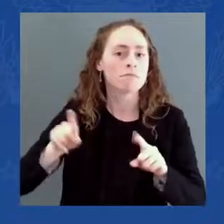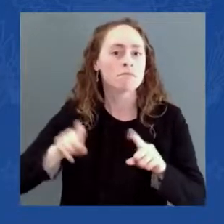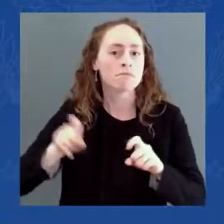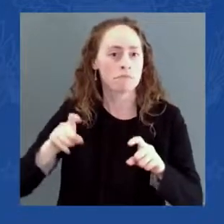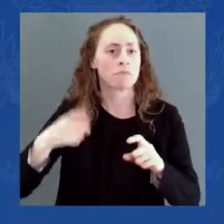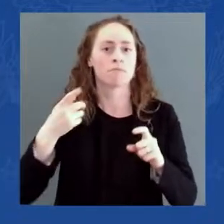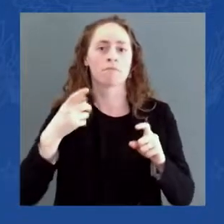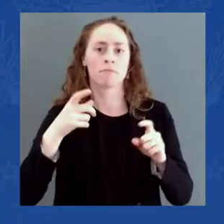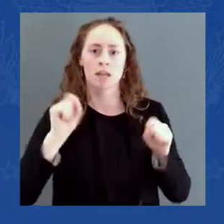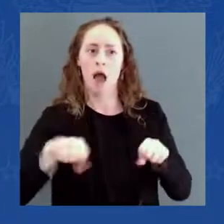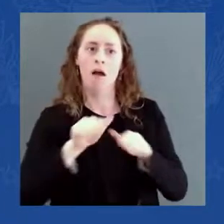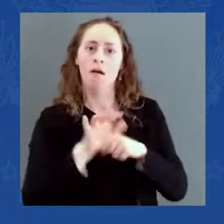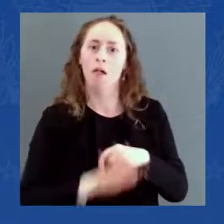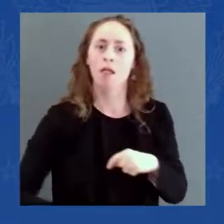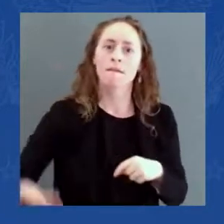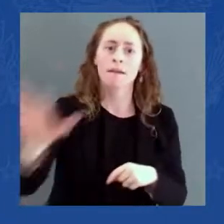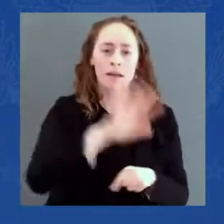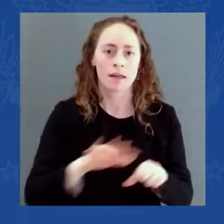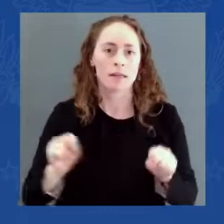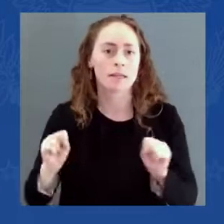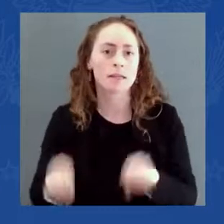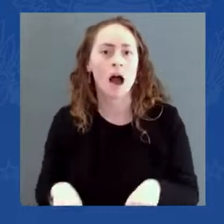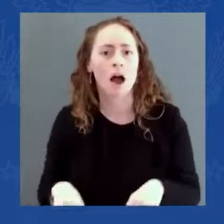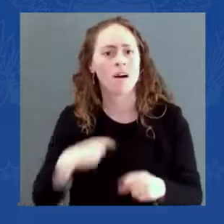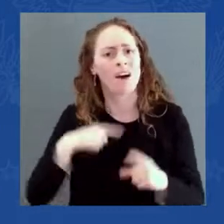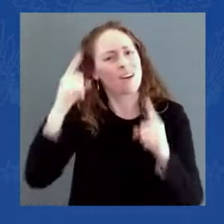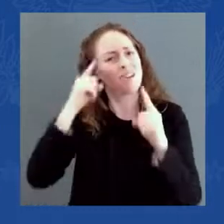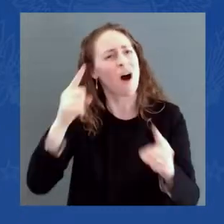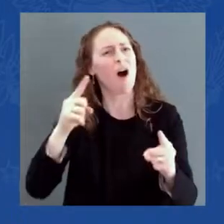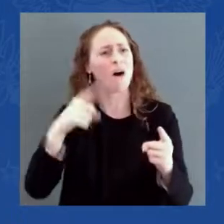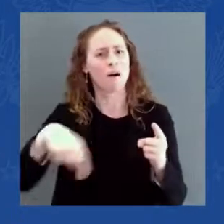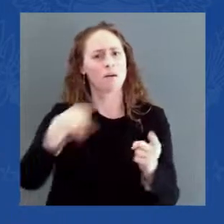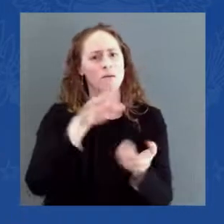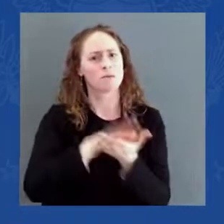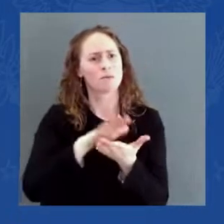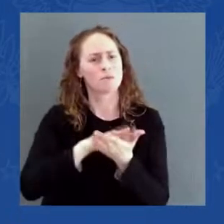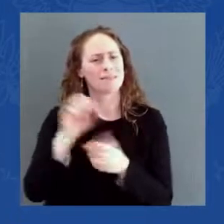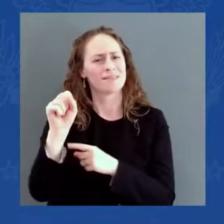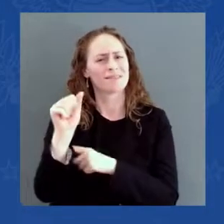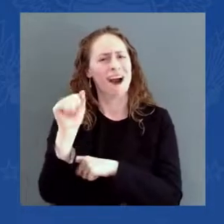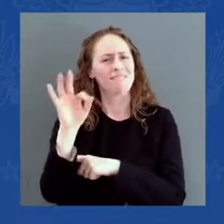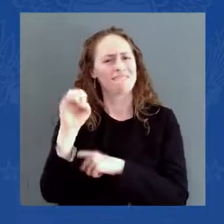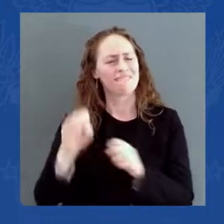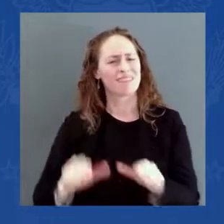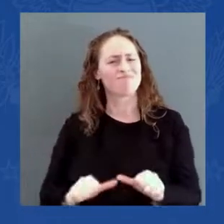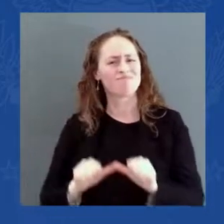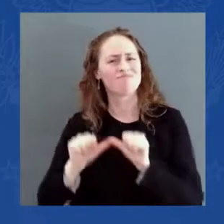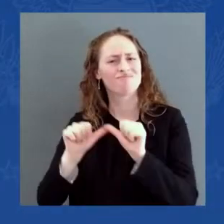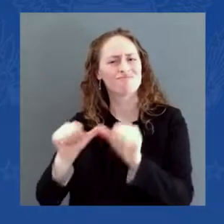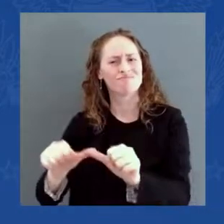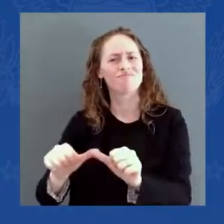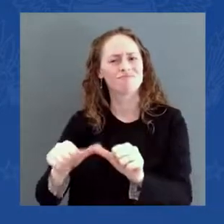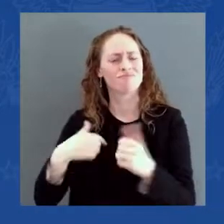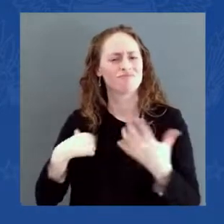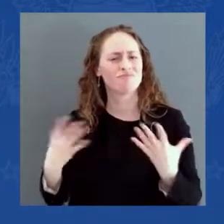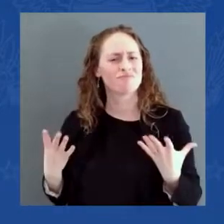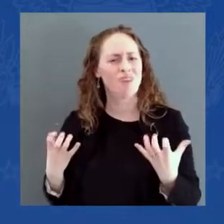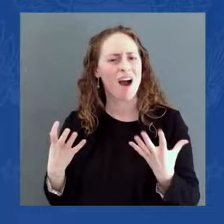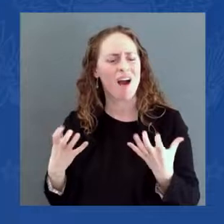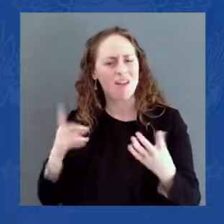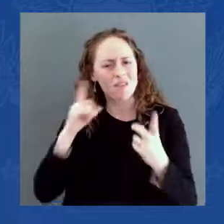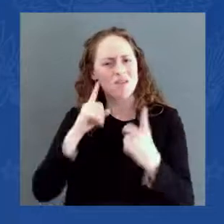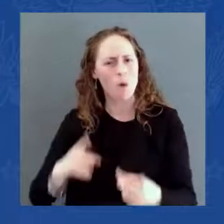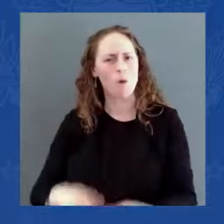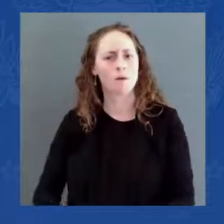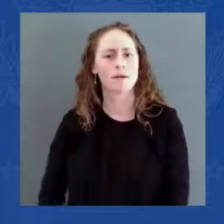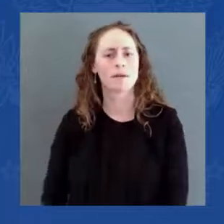way. But again, the best step is to vaccinate your children. Get them vaccinated. The third, this winter